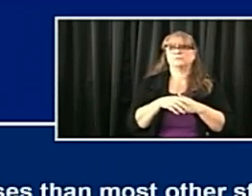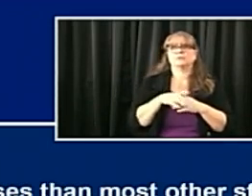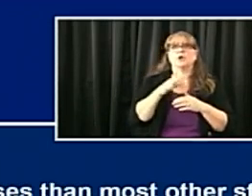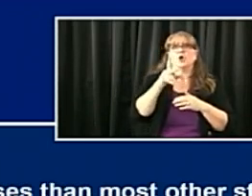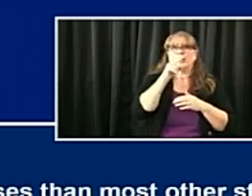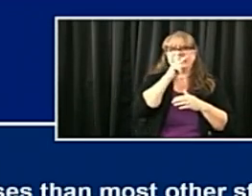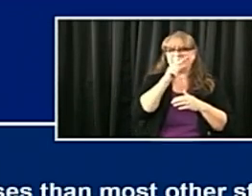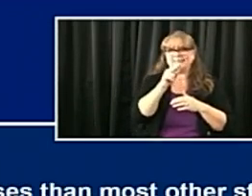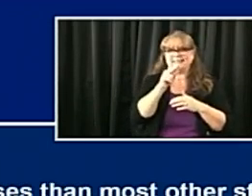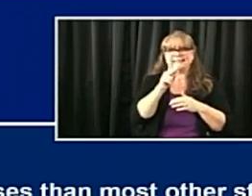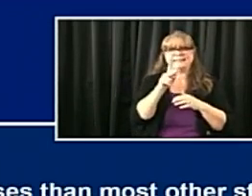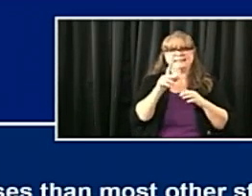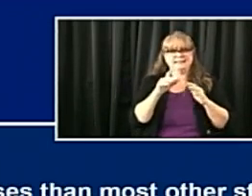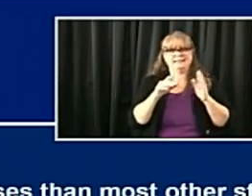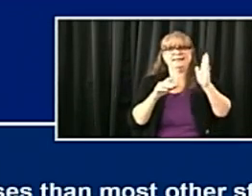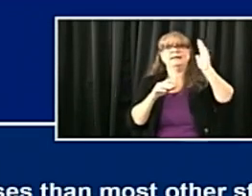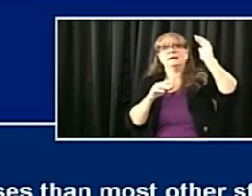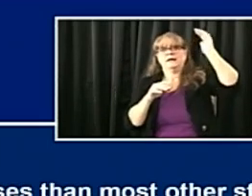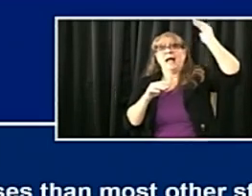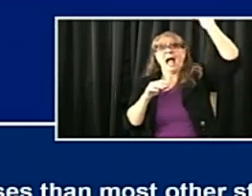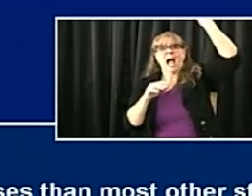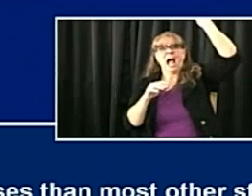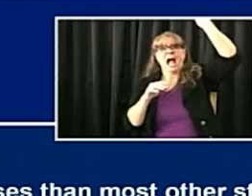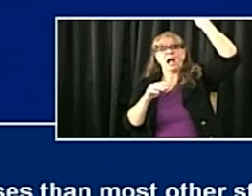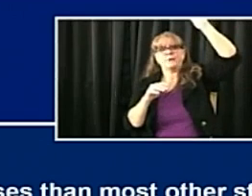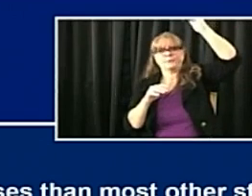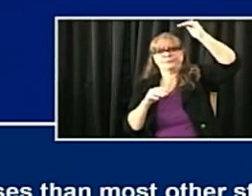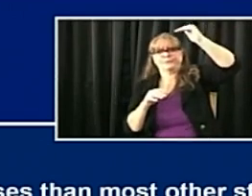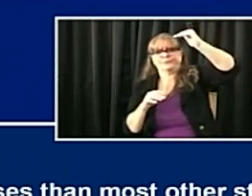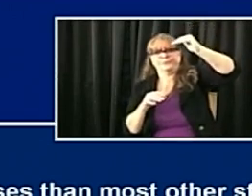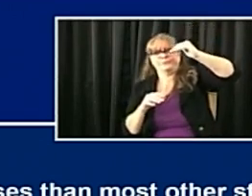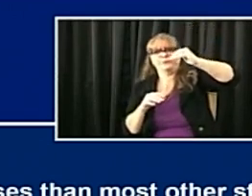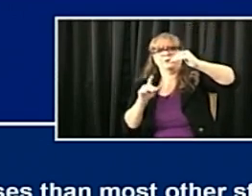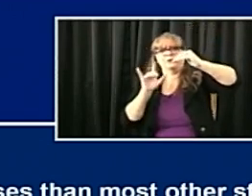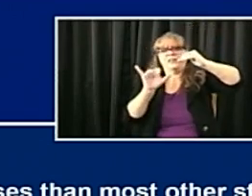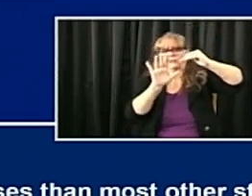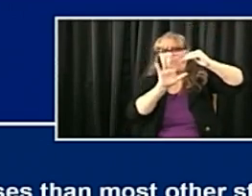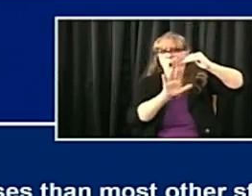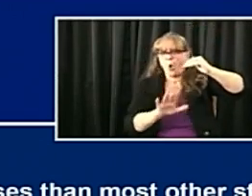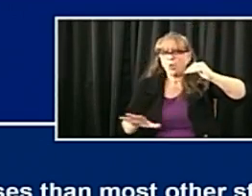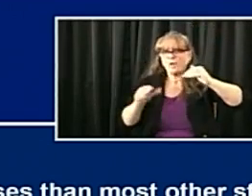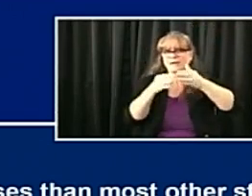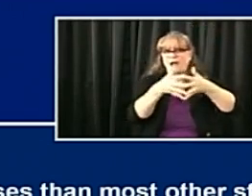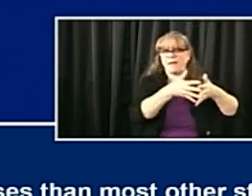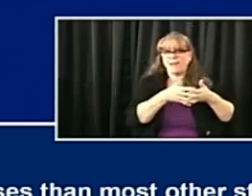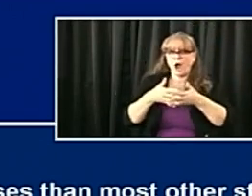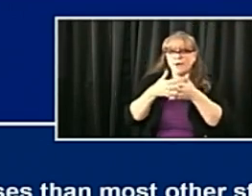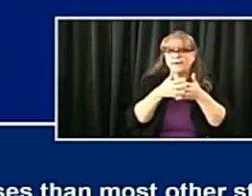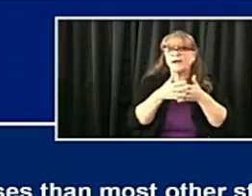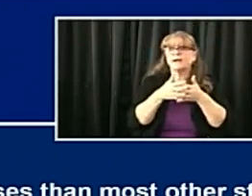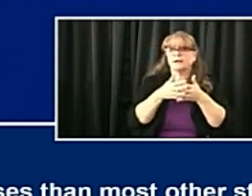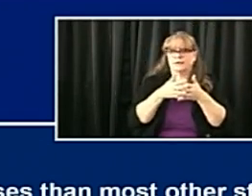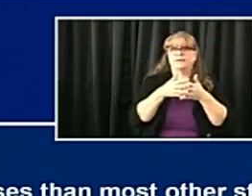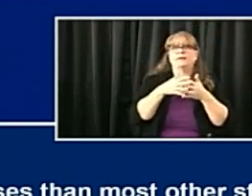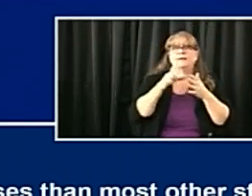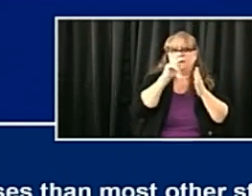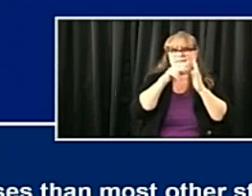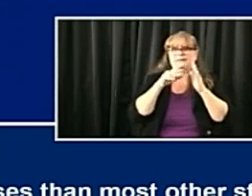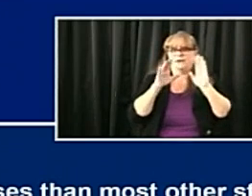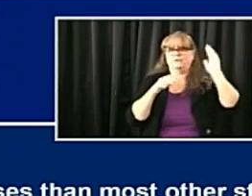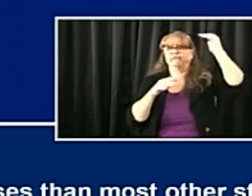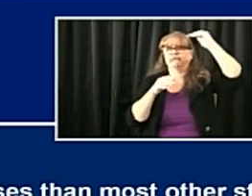in most states across the country right now. So overall, U.S. numbers are going down. But this particular figure shows you